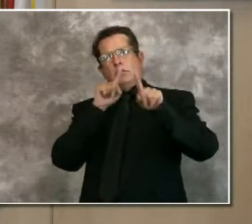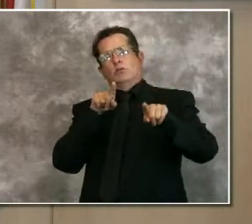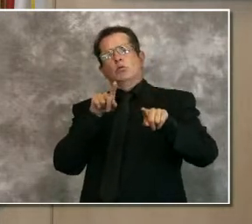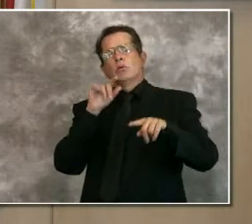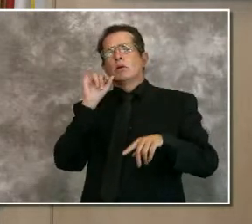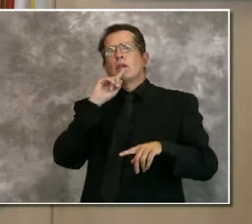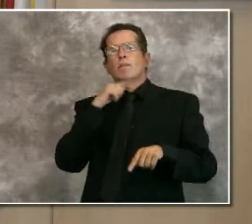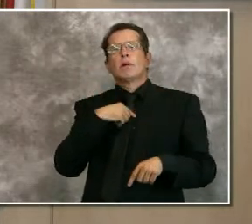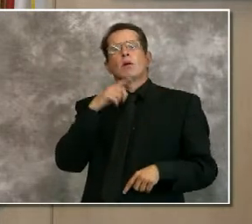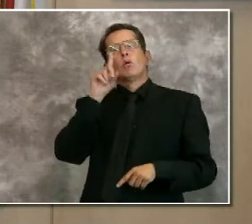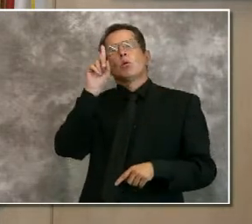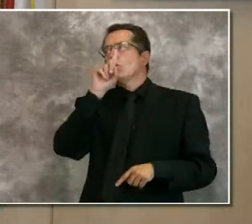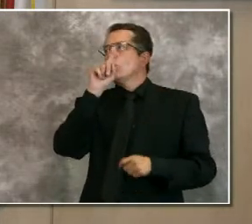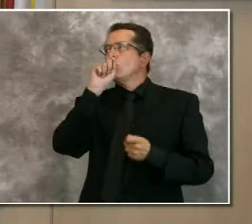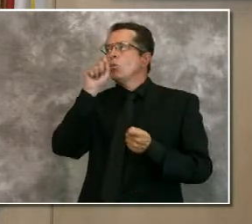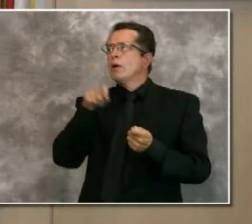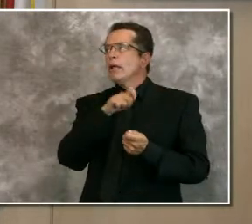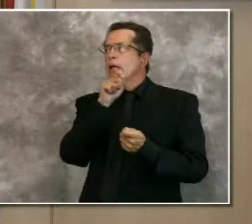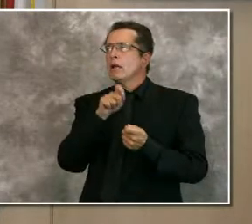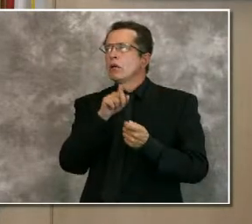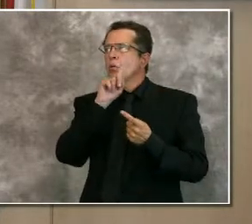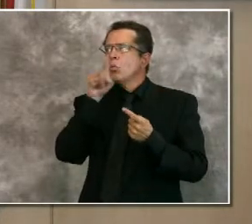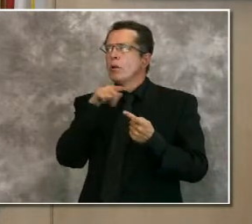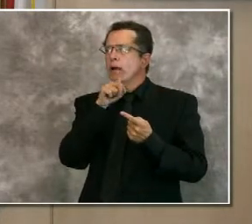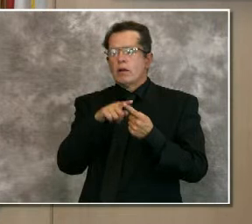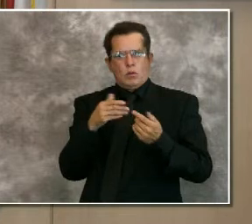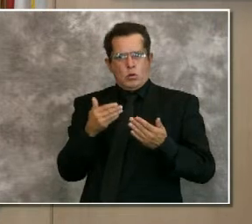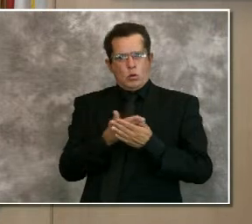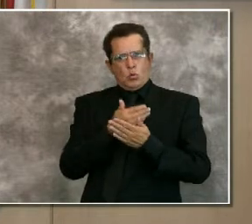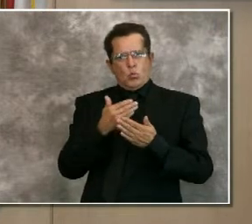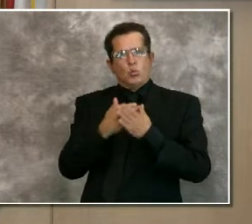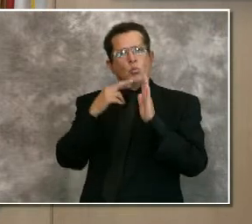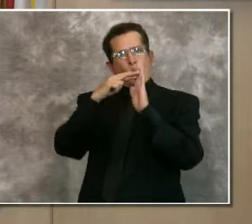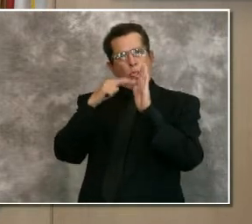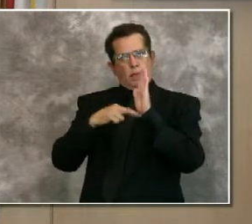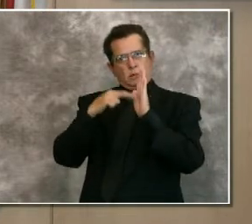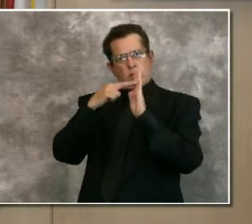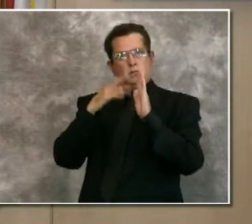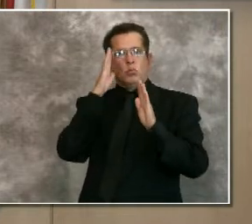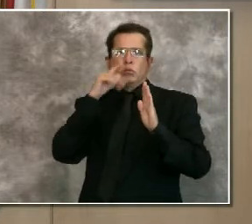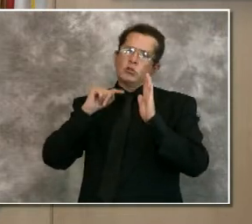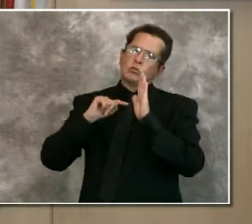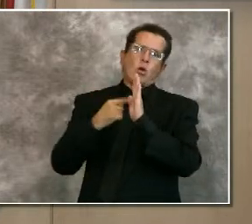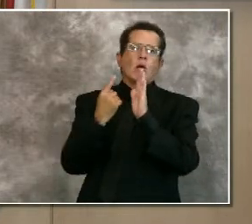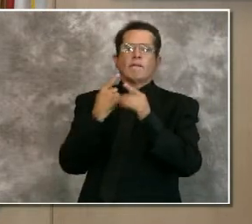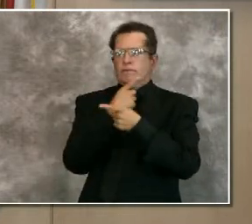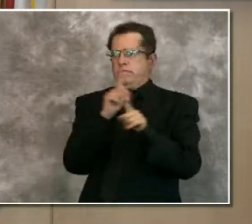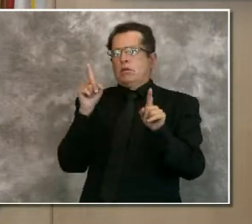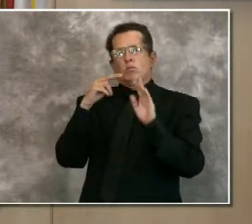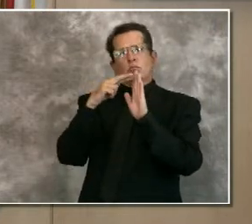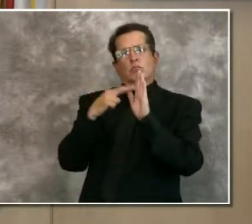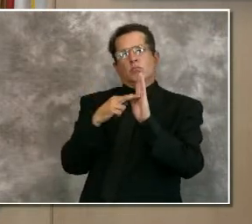the new rules in regards to bars go into effect? Wednesday morning,